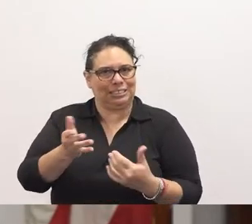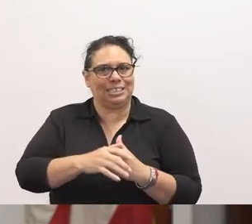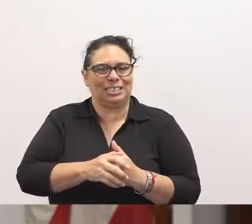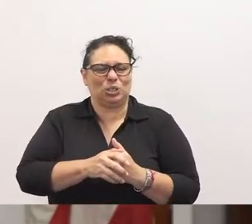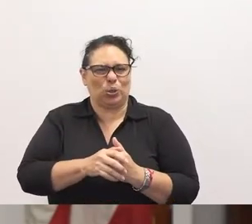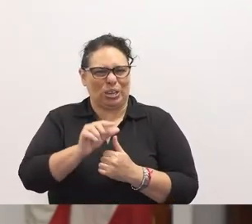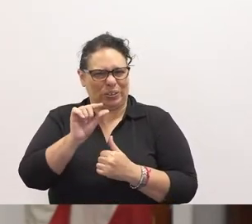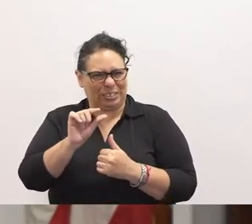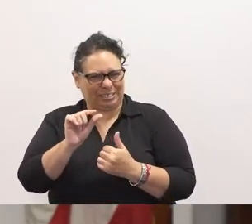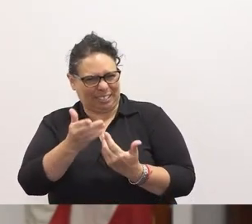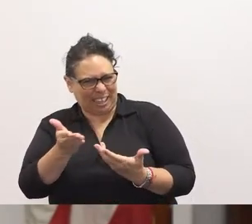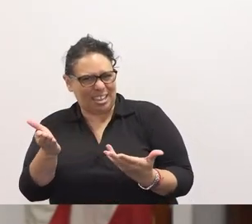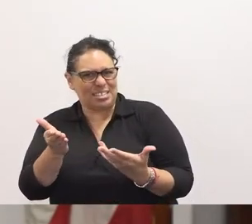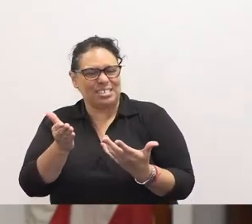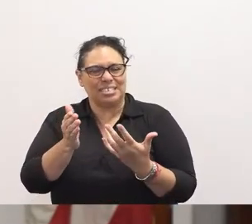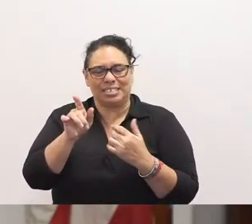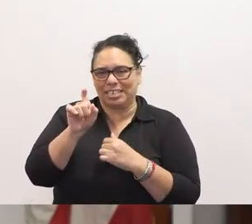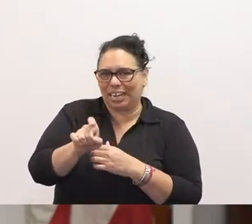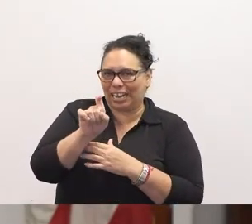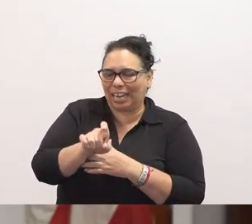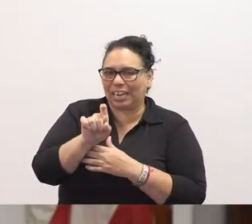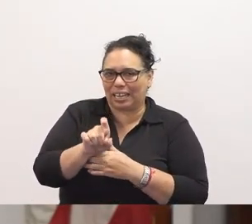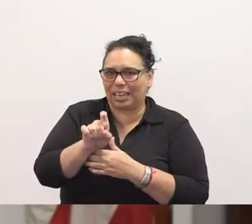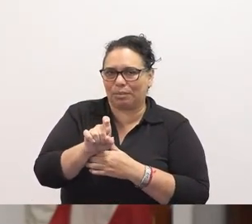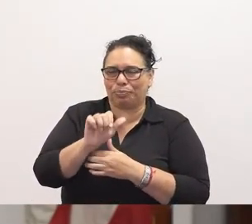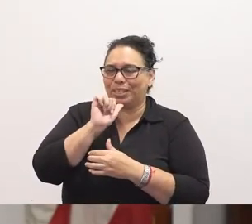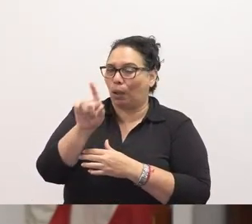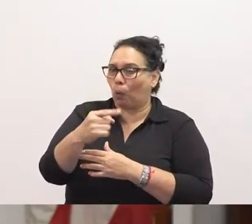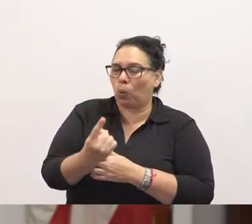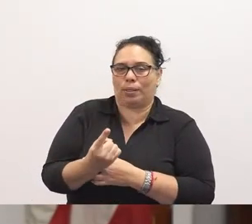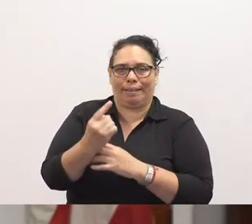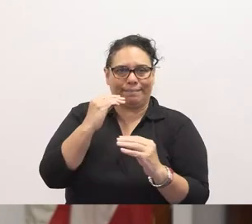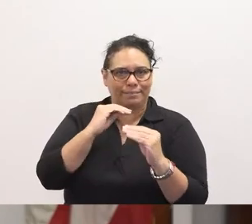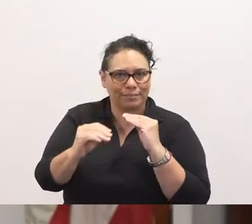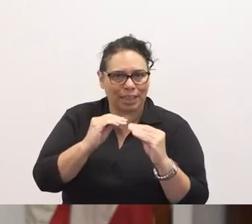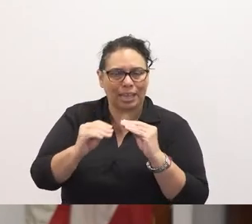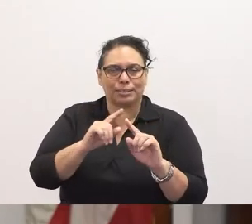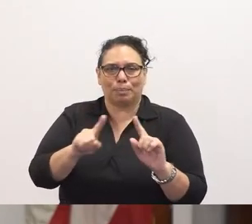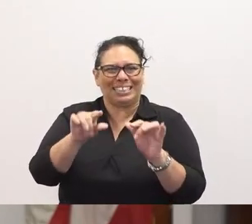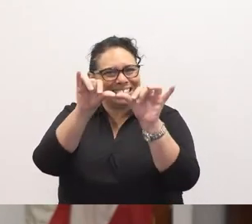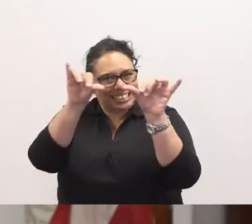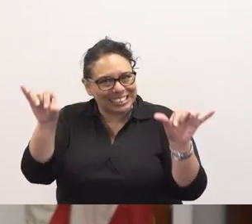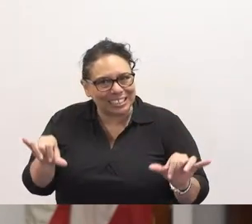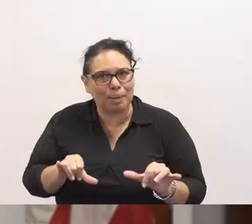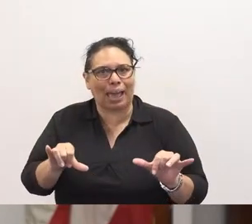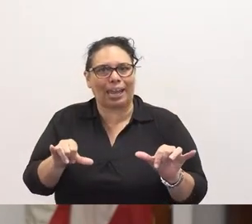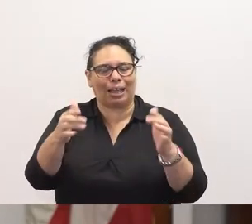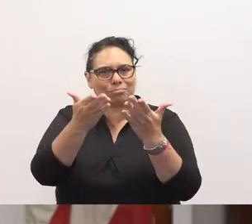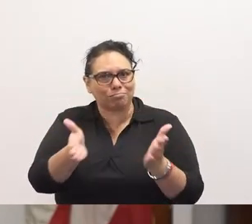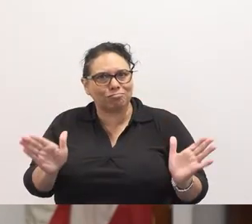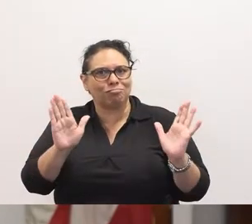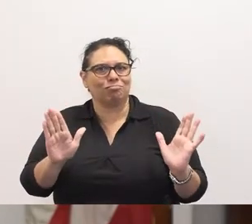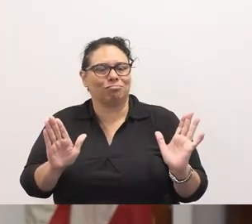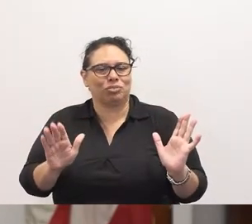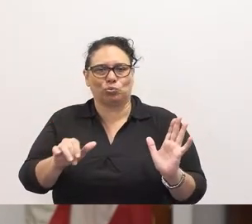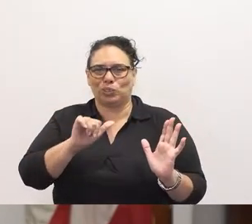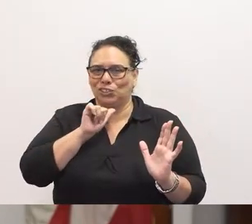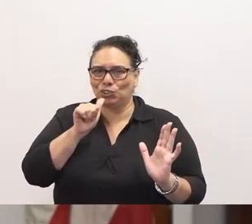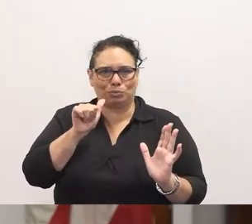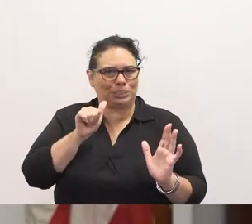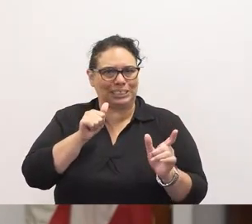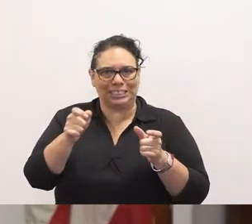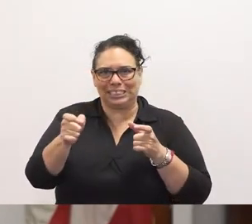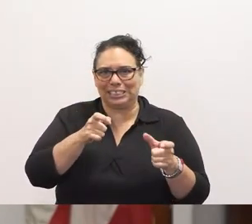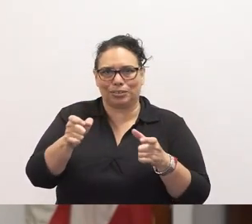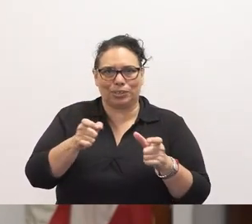things that I think need to not just get fixed, right, but systematically. We shouldn't be dealing with these,